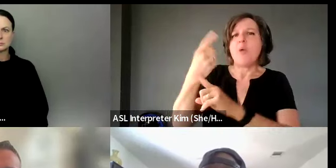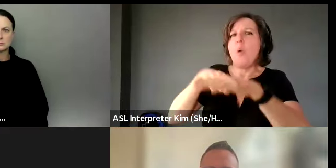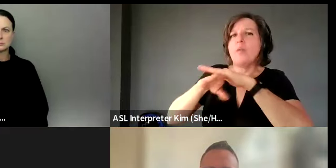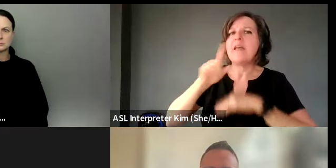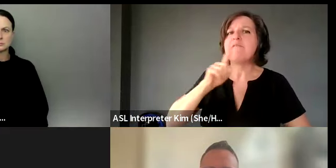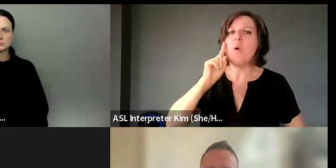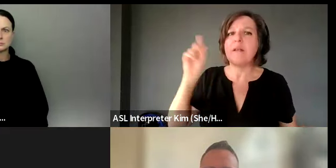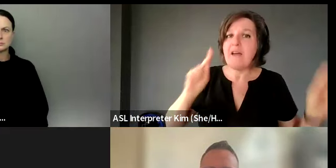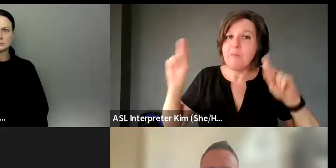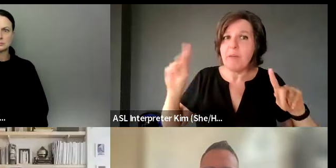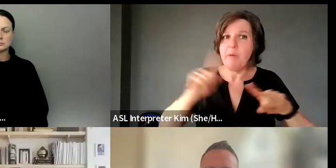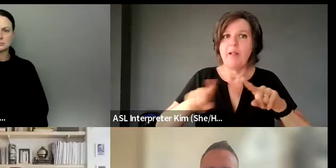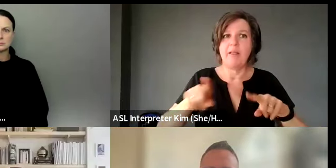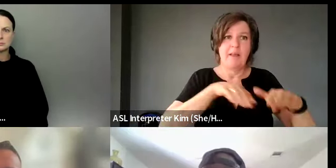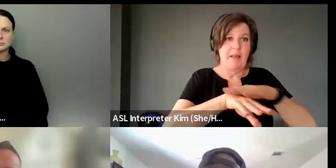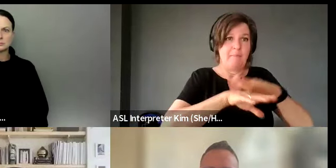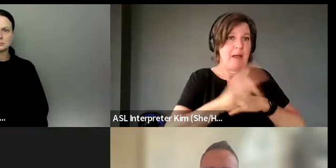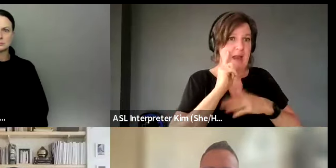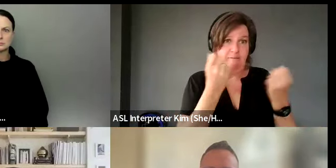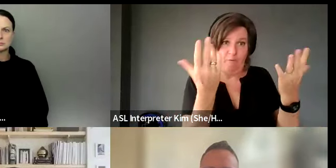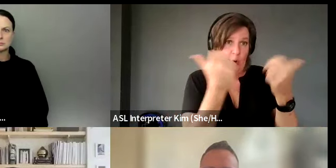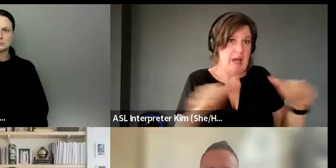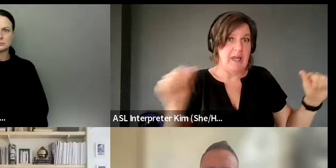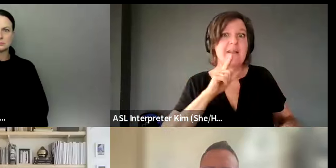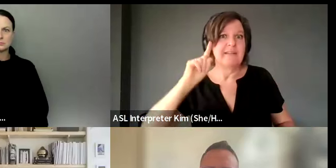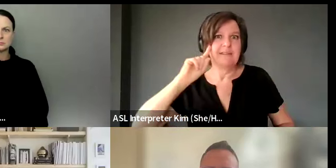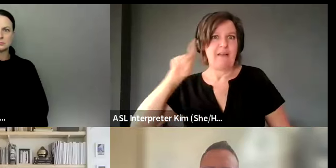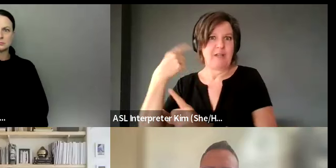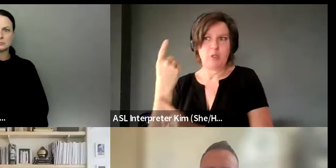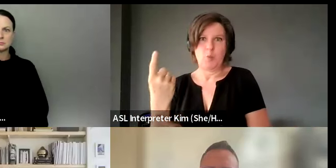like deafness is just one thing, but like